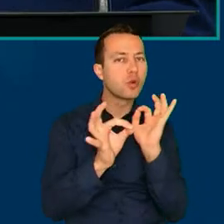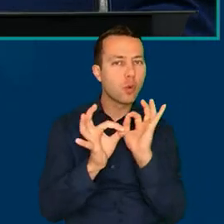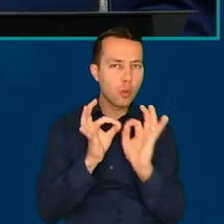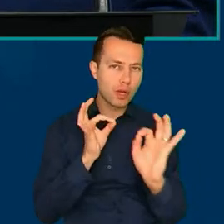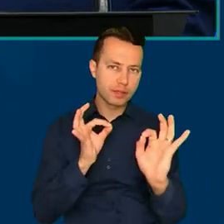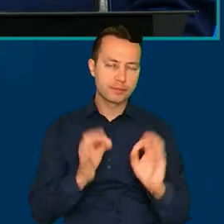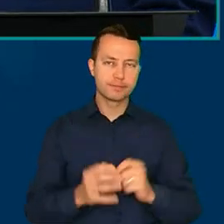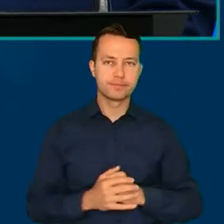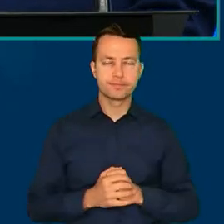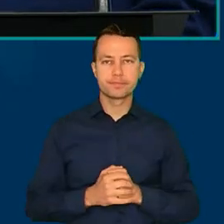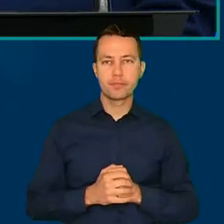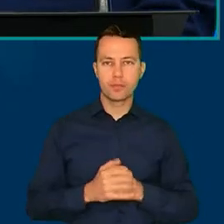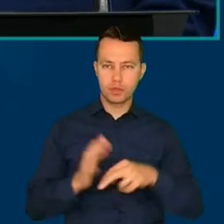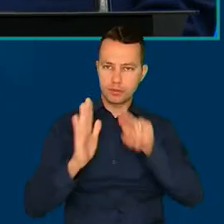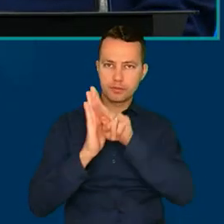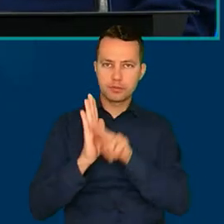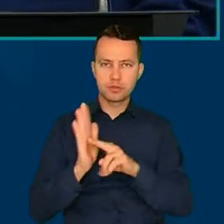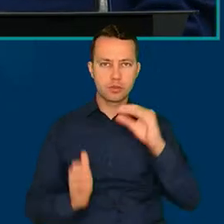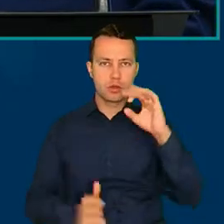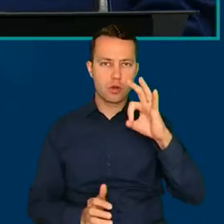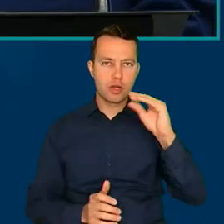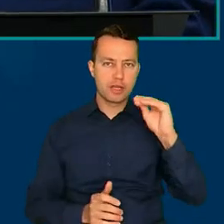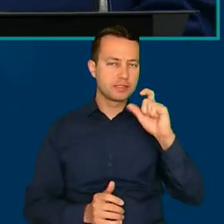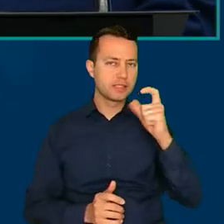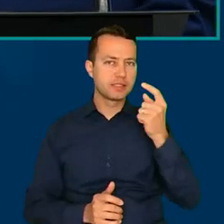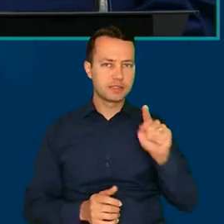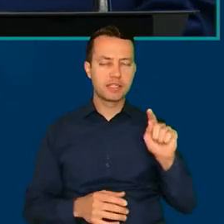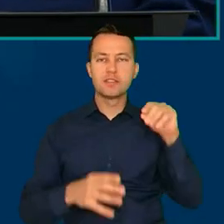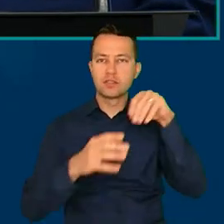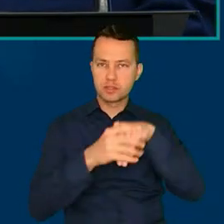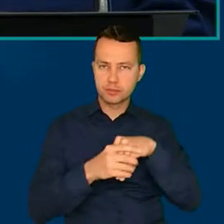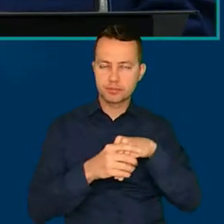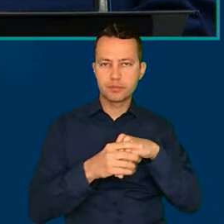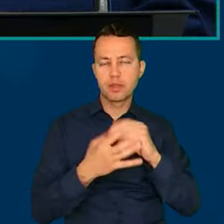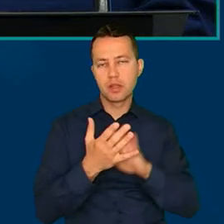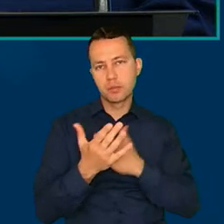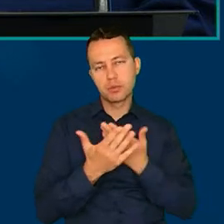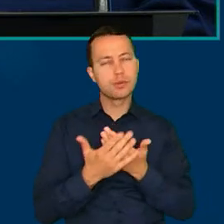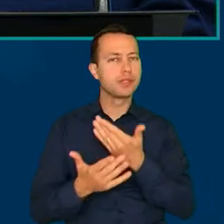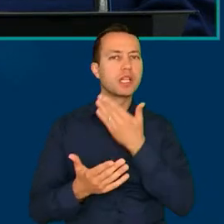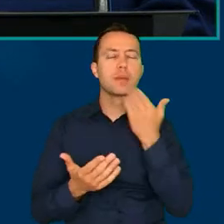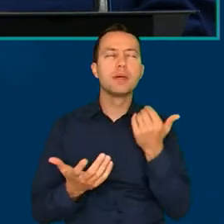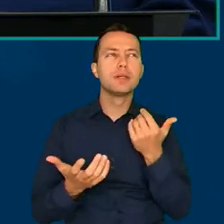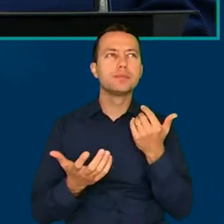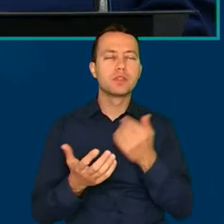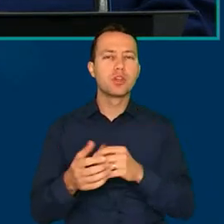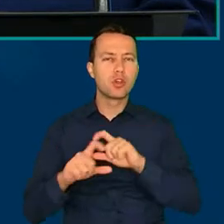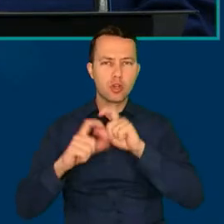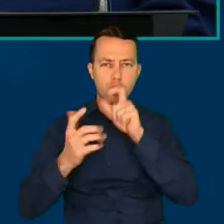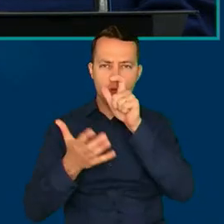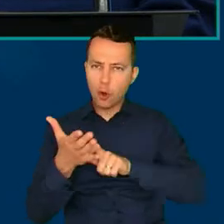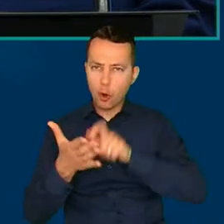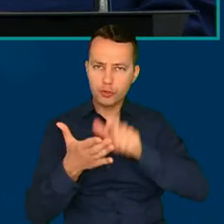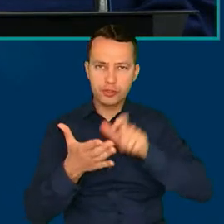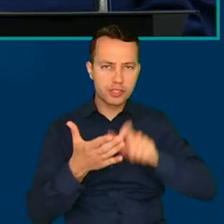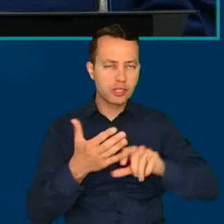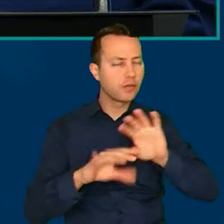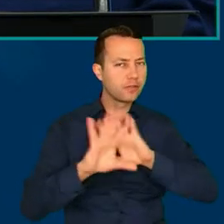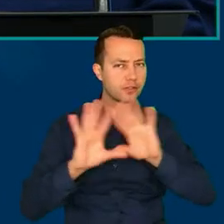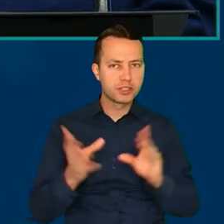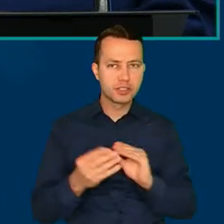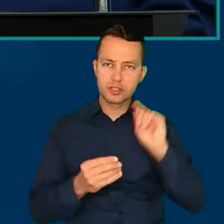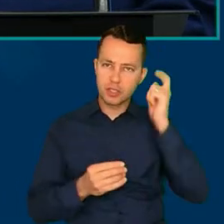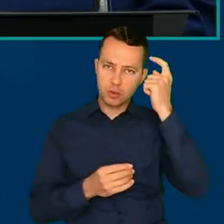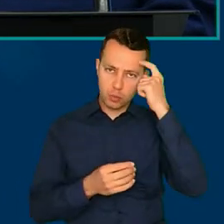them. So, again, the due diligence guidance, they don't cover all